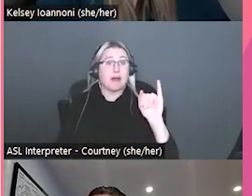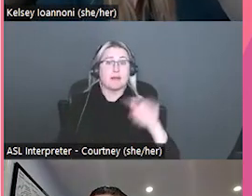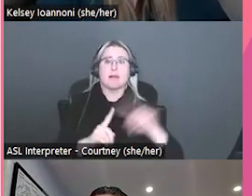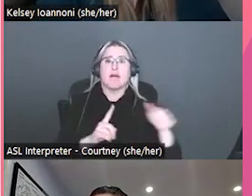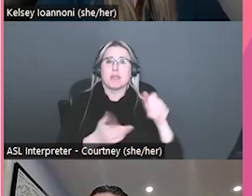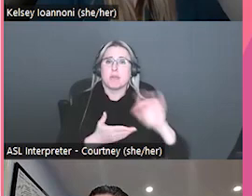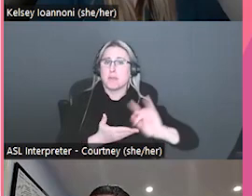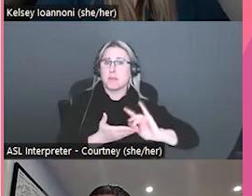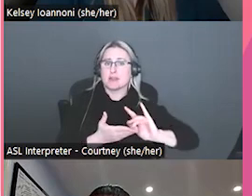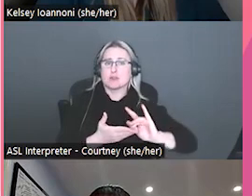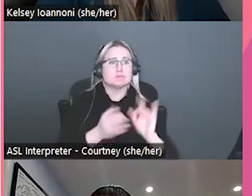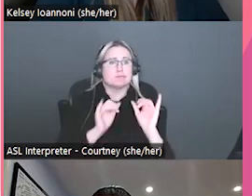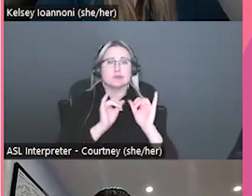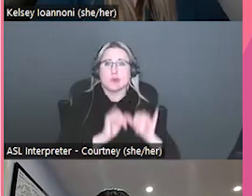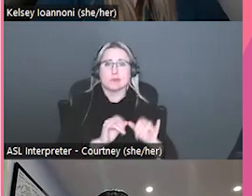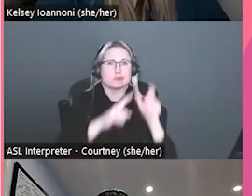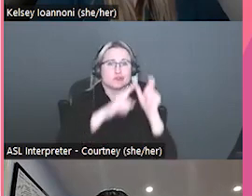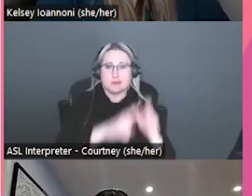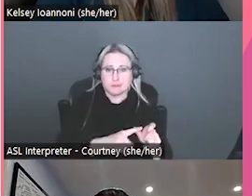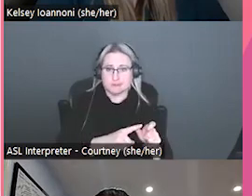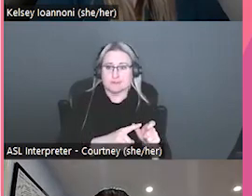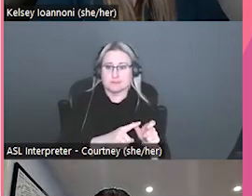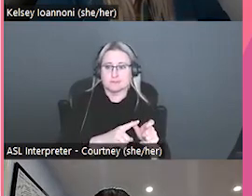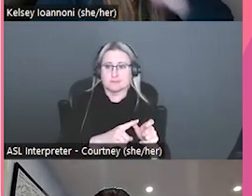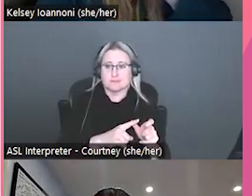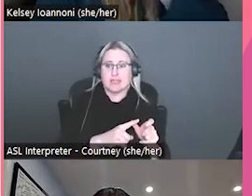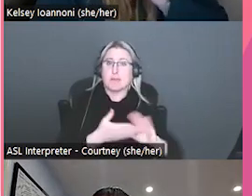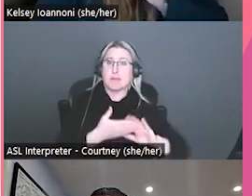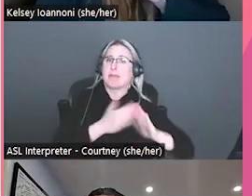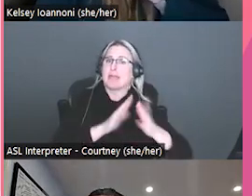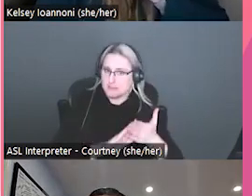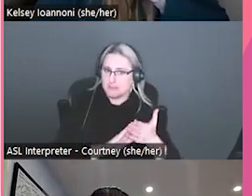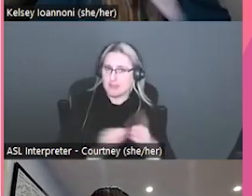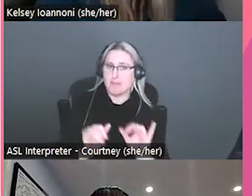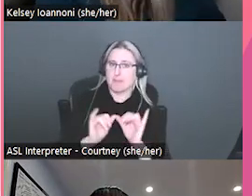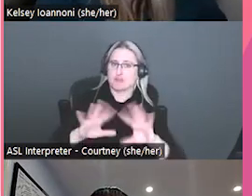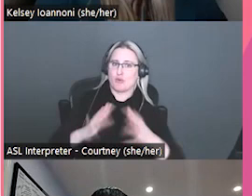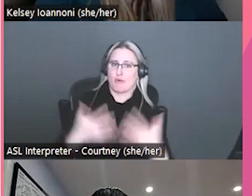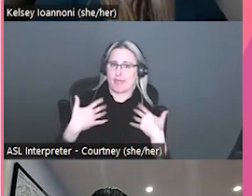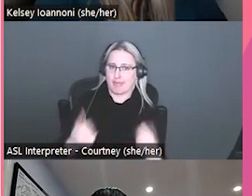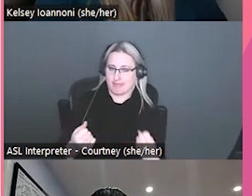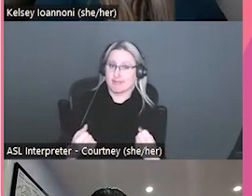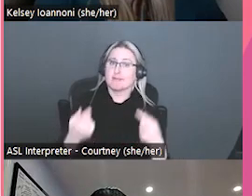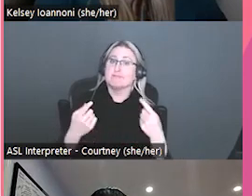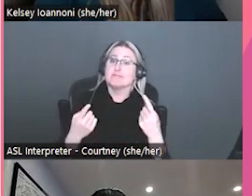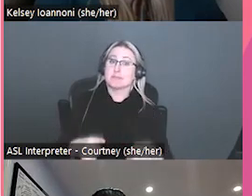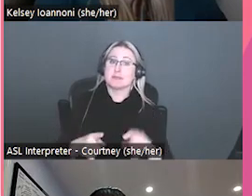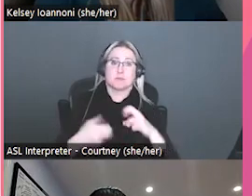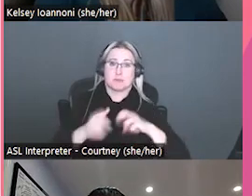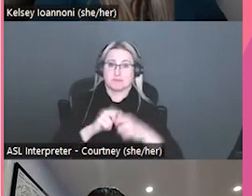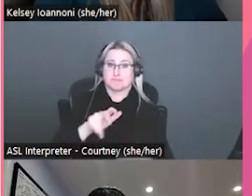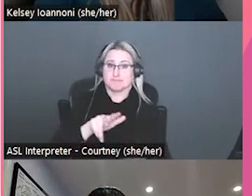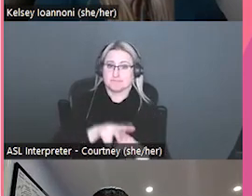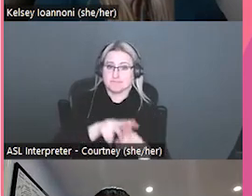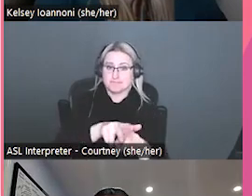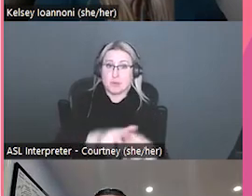medical tools or terminologies, they become this measure of health, and it's very problematic because these tools continue